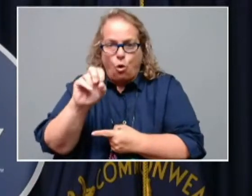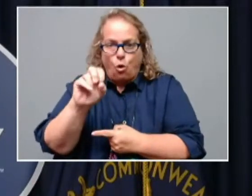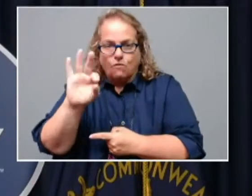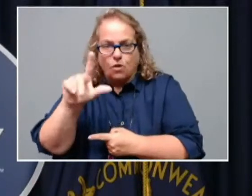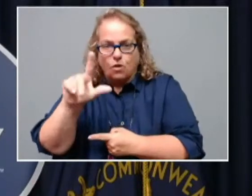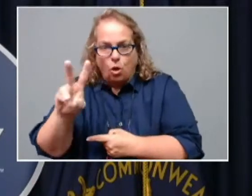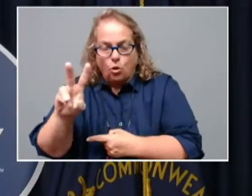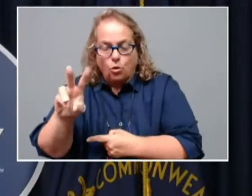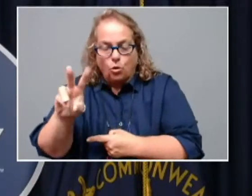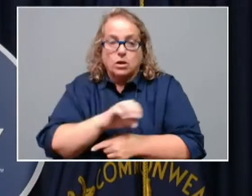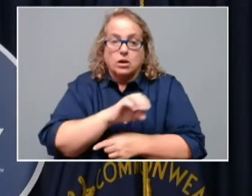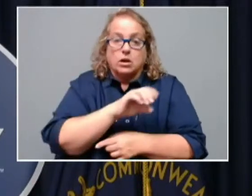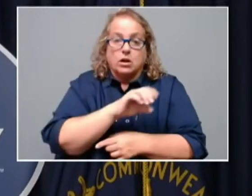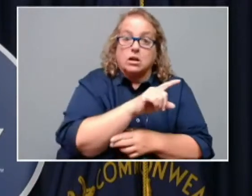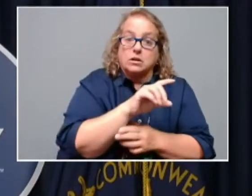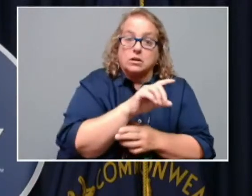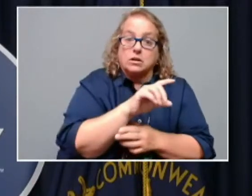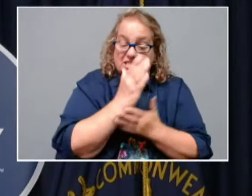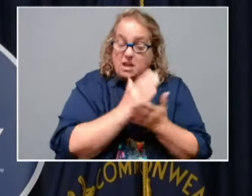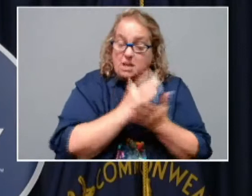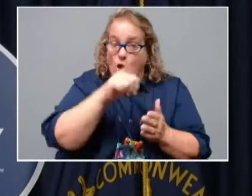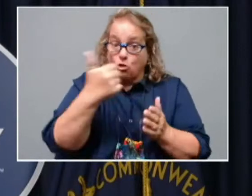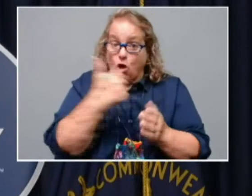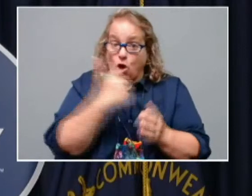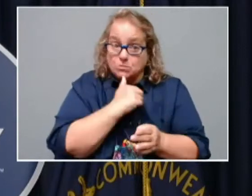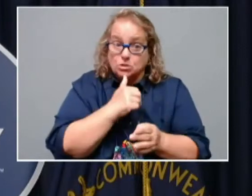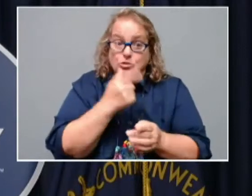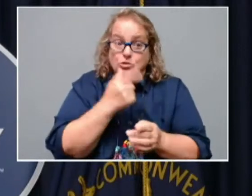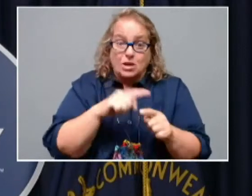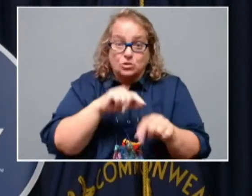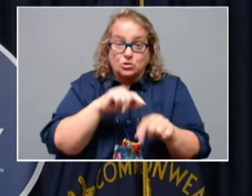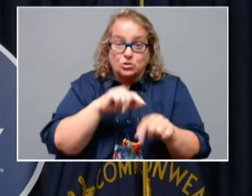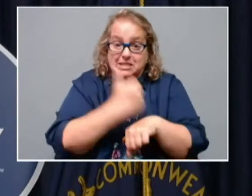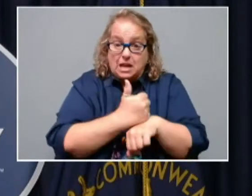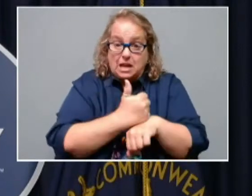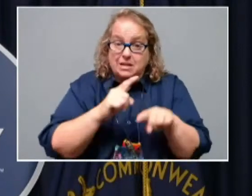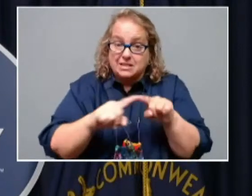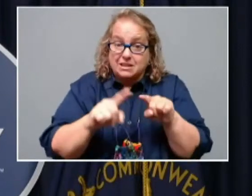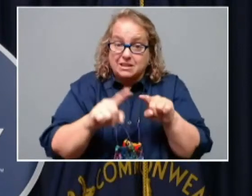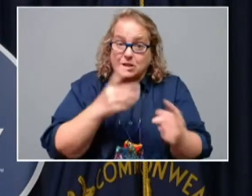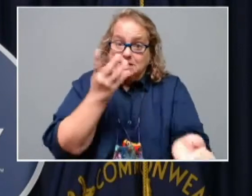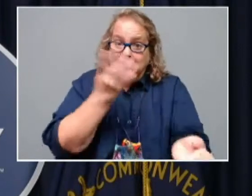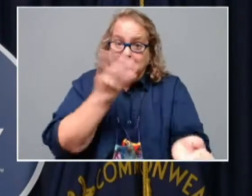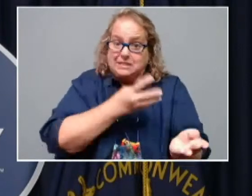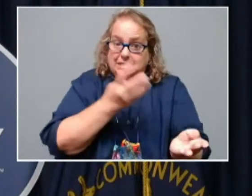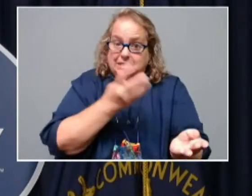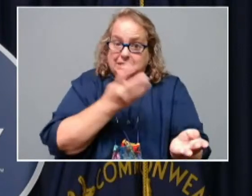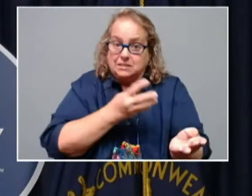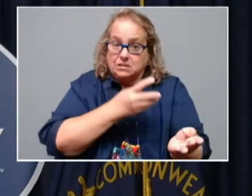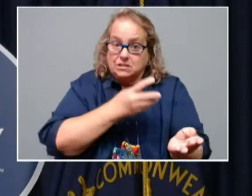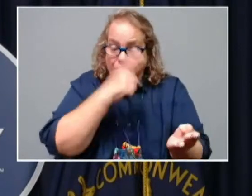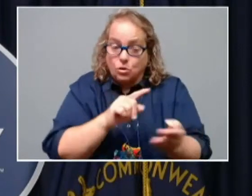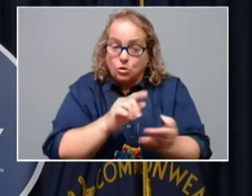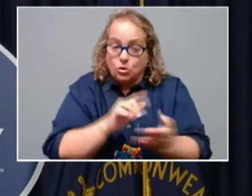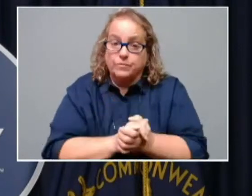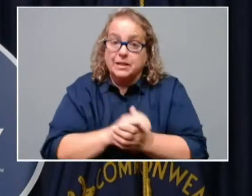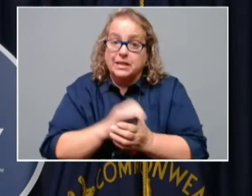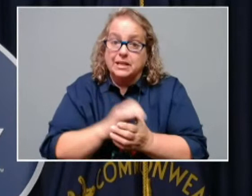infusion sites. They're seeing so many people that need those monoclonal antibodies. St. Elizabeth